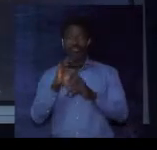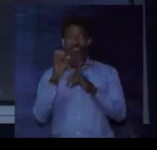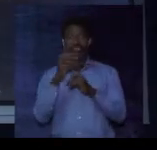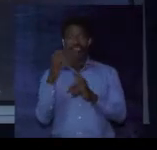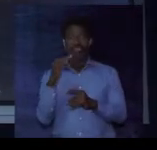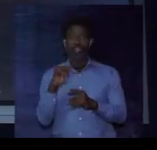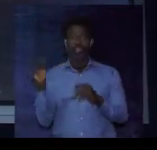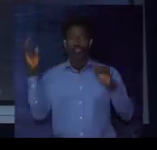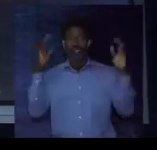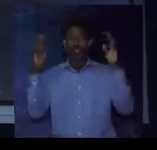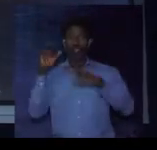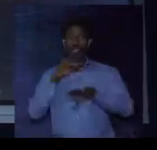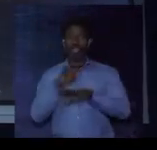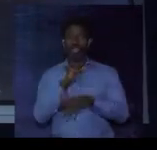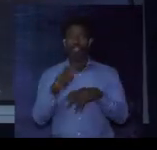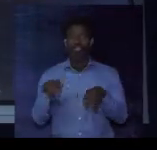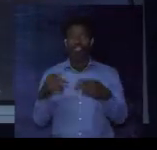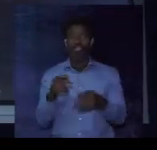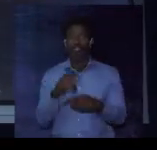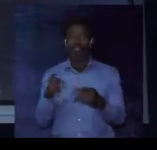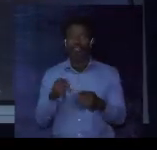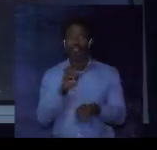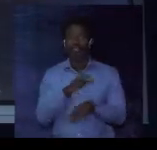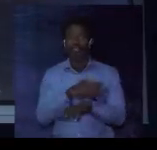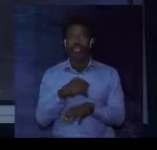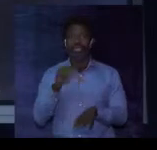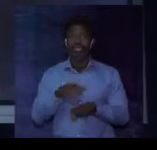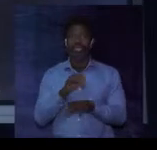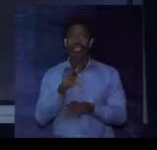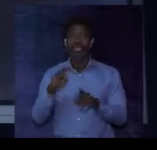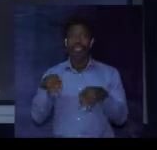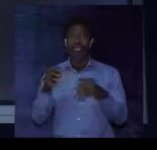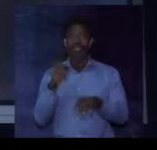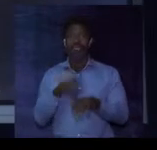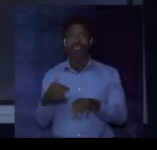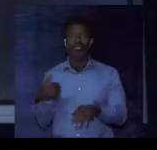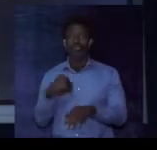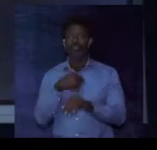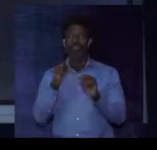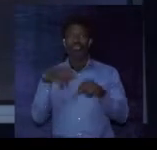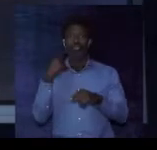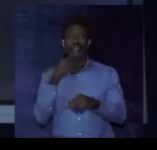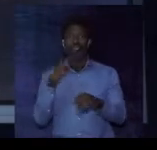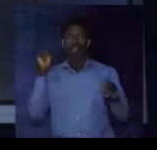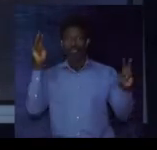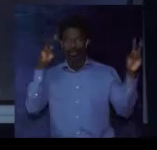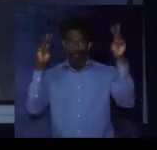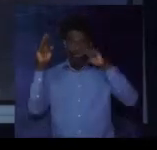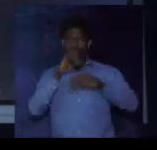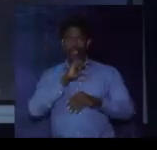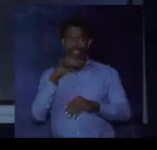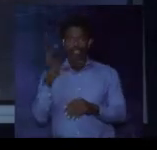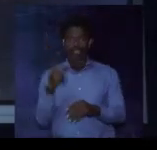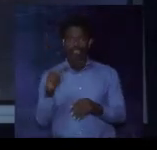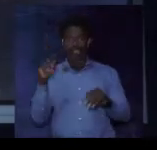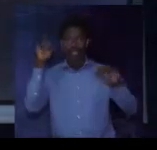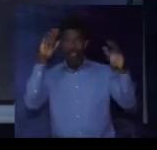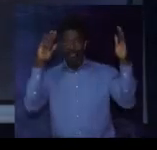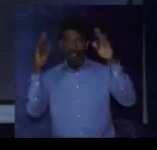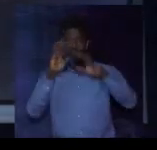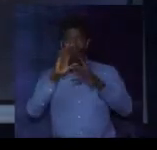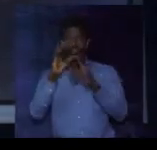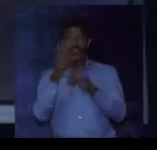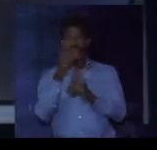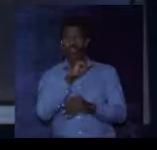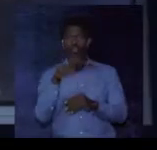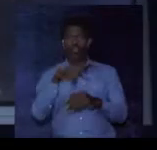our atmosphere at a given place and at a given time. We can say weather is the atmospheric